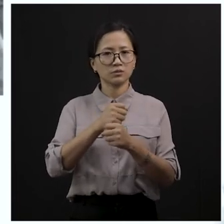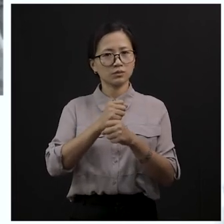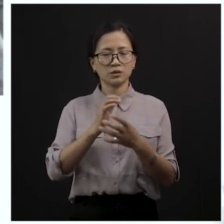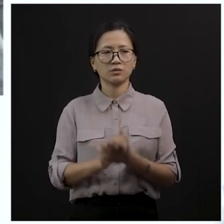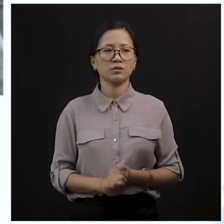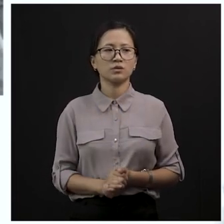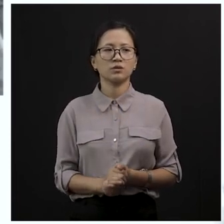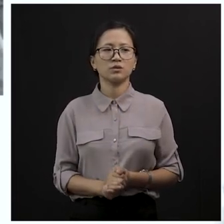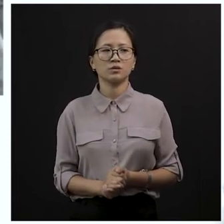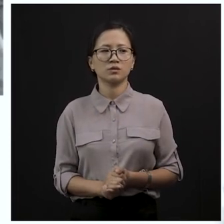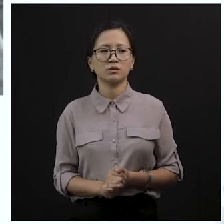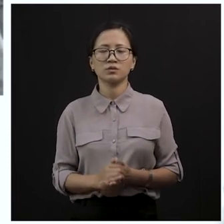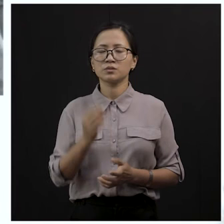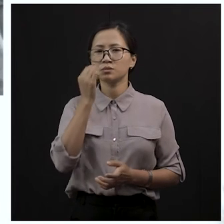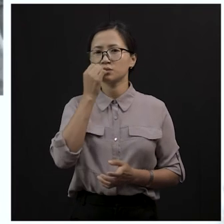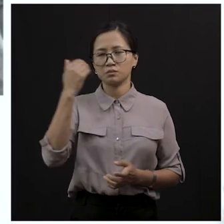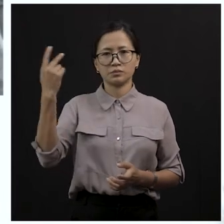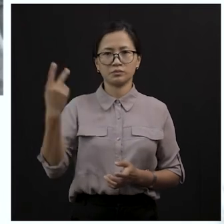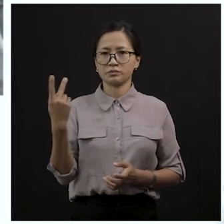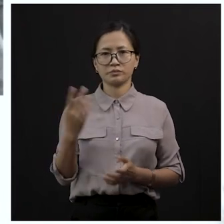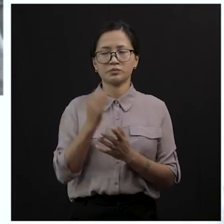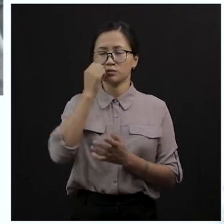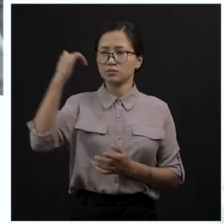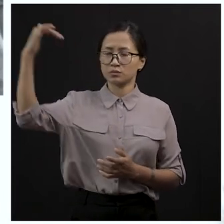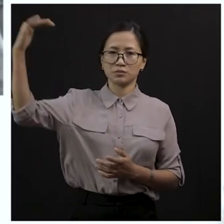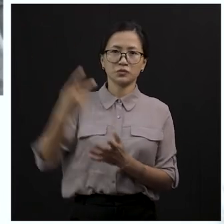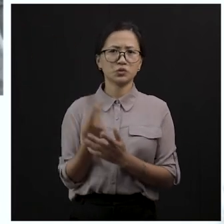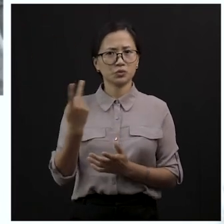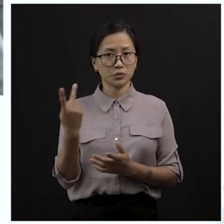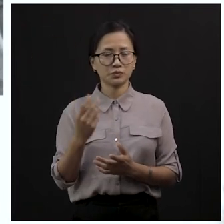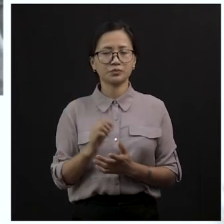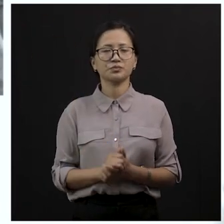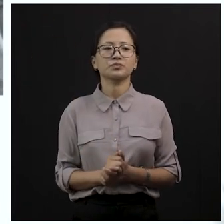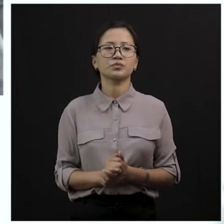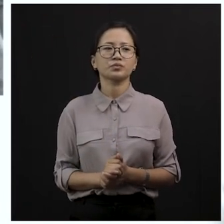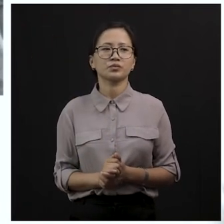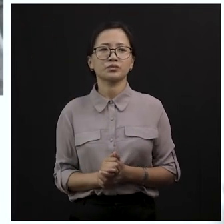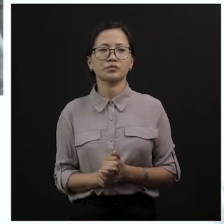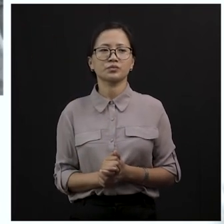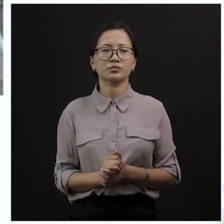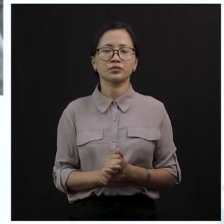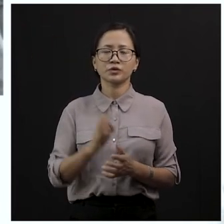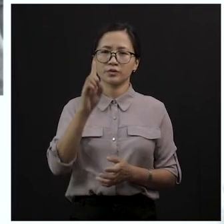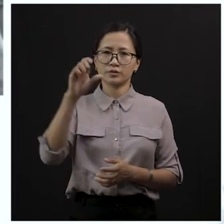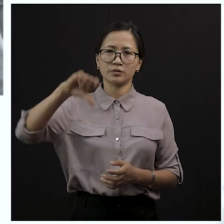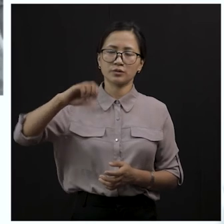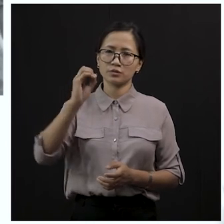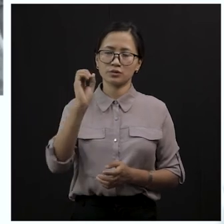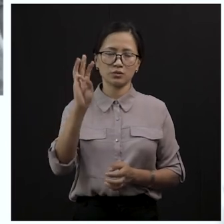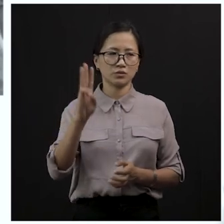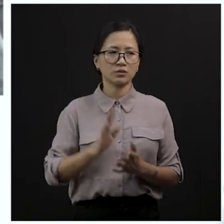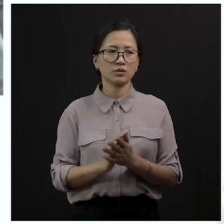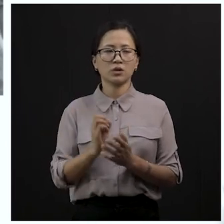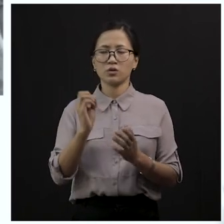made by, they are also brothers, two brothers, Orville and Wilbur Wright in 1903.